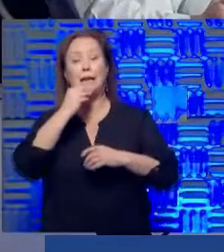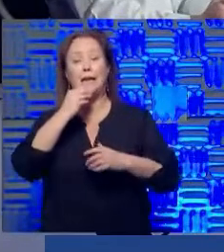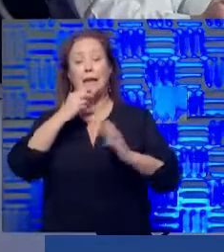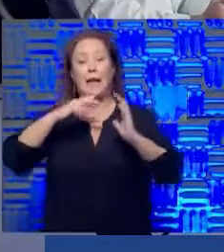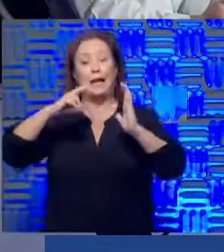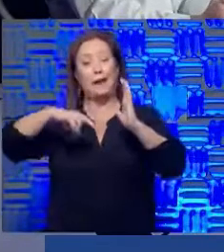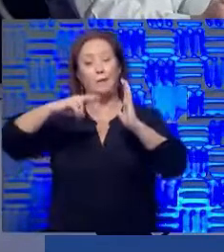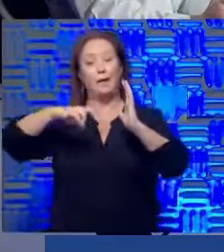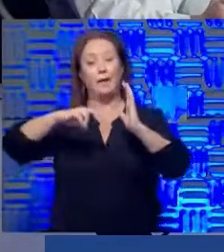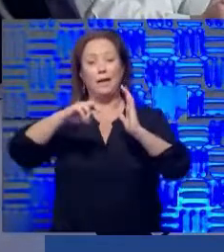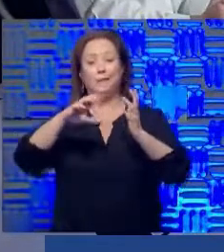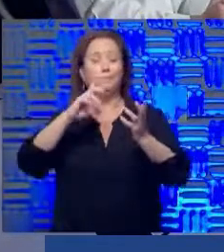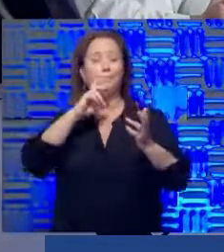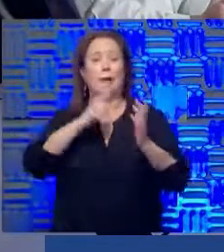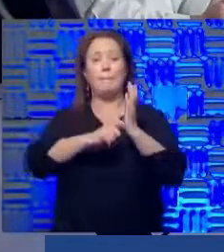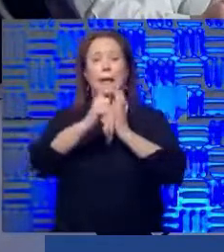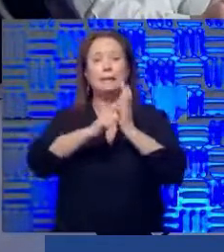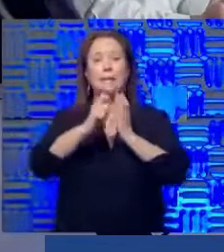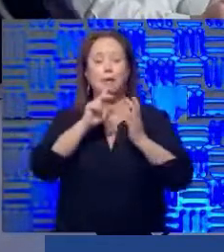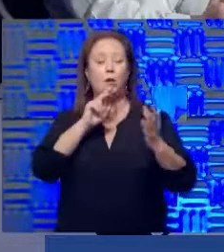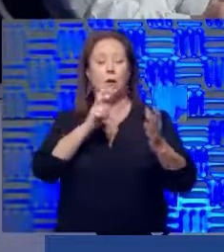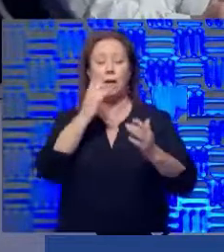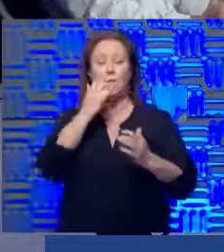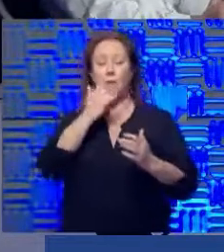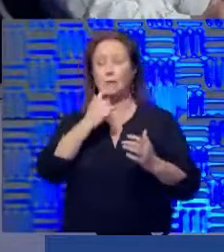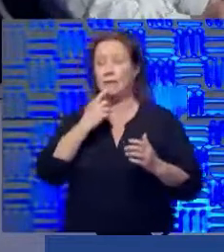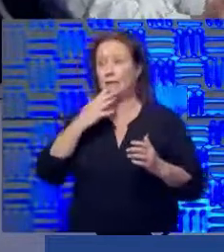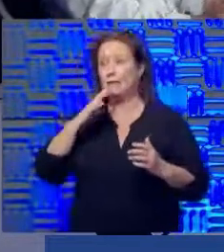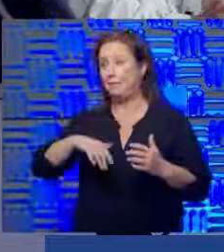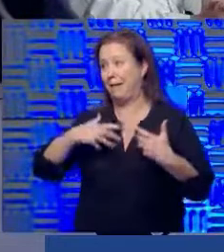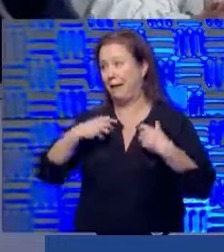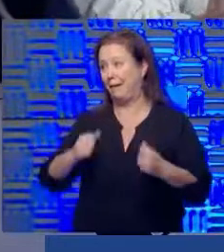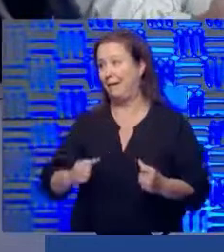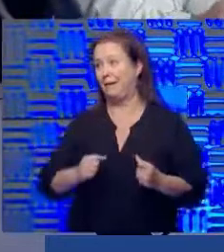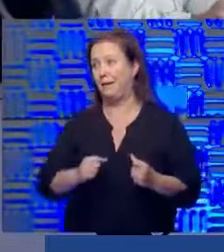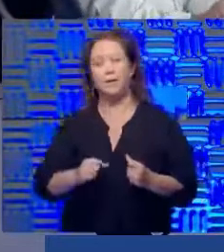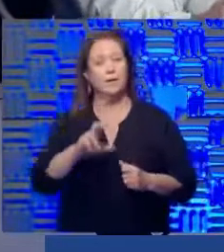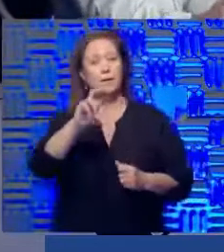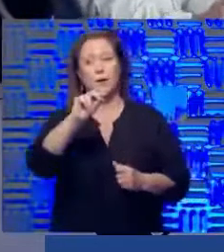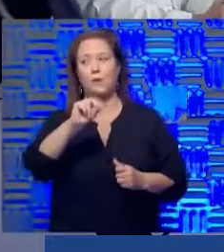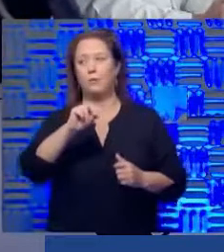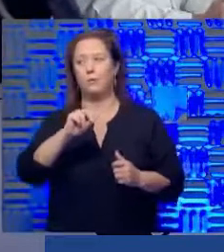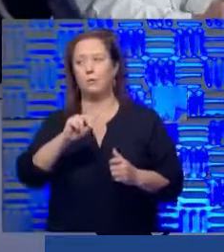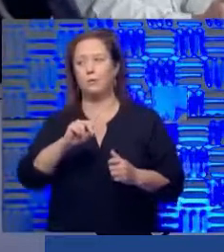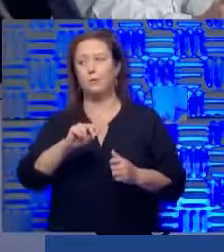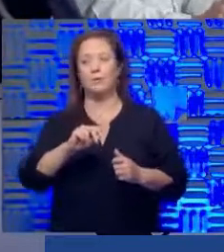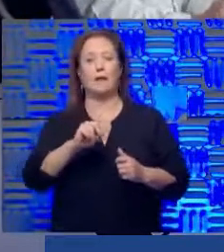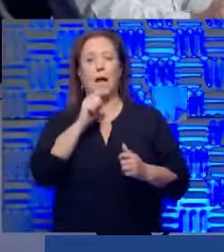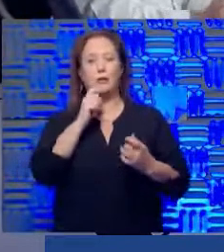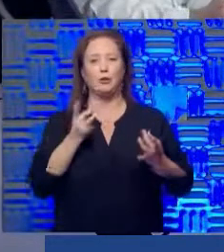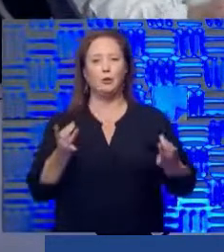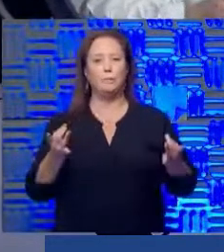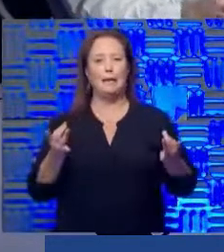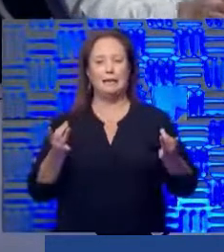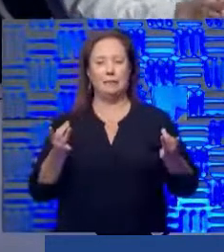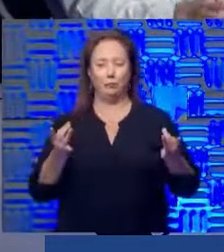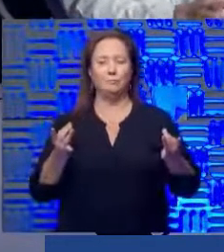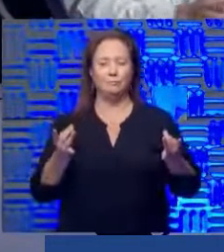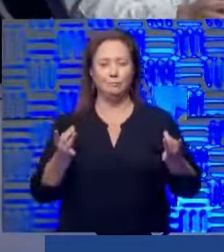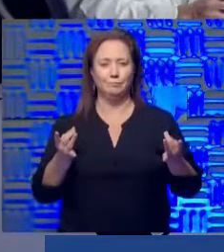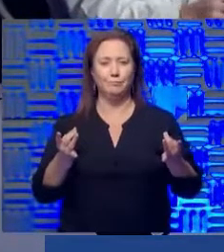the Consumer Reports or something, or look at my phone. You're telling me that's really bad health, huh? Yeah, not the best not the thing that you I want should to do meditation. Like she